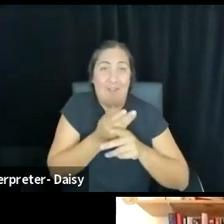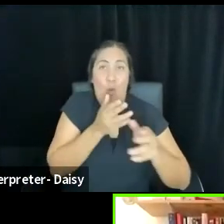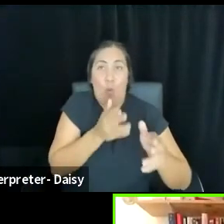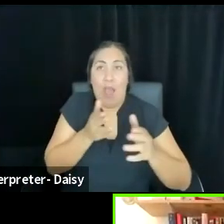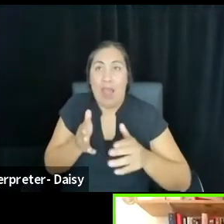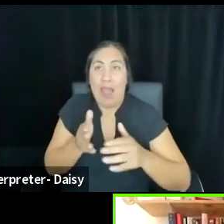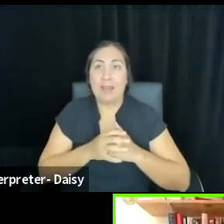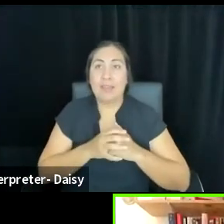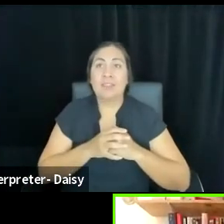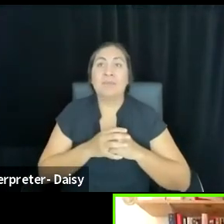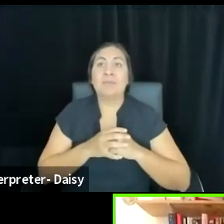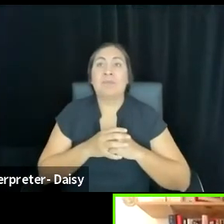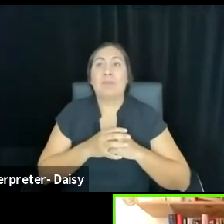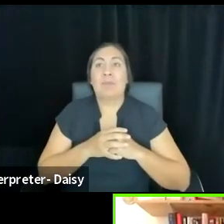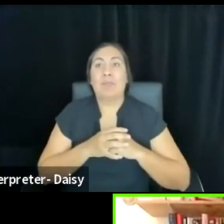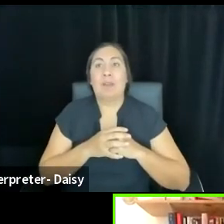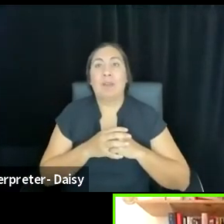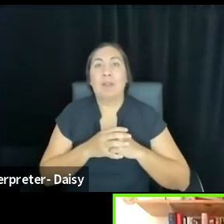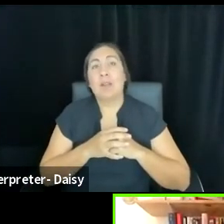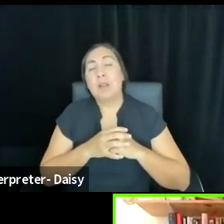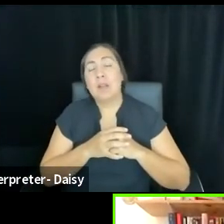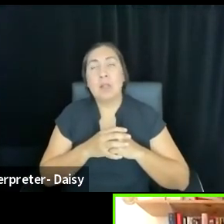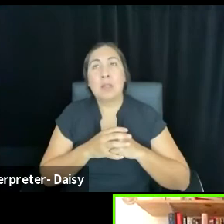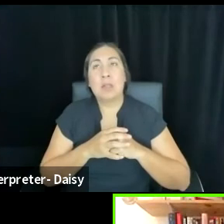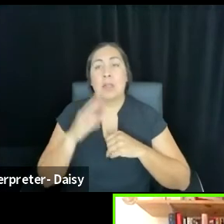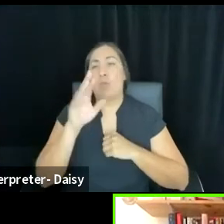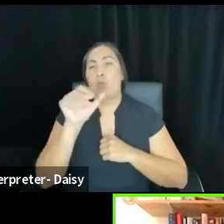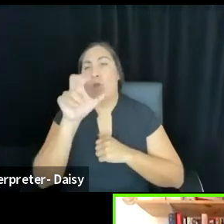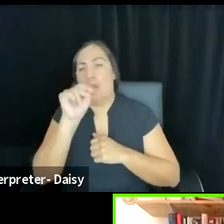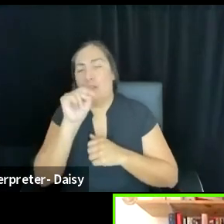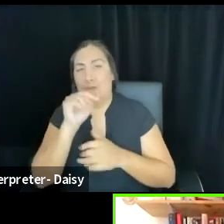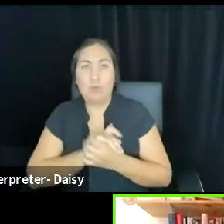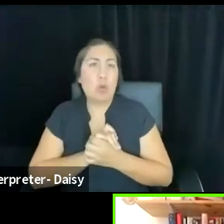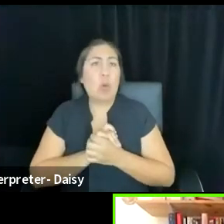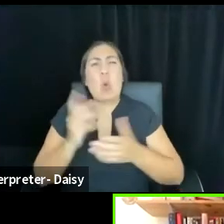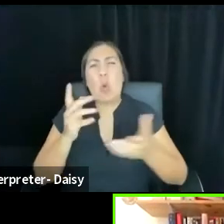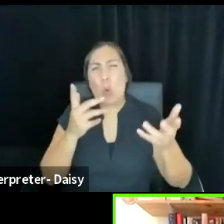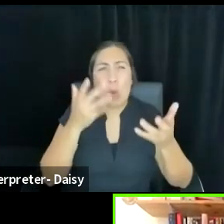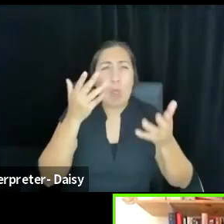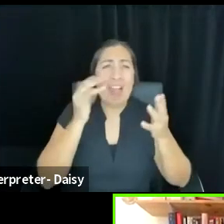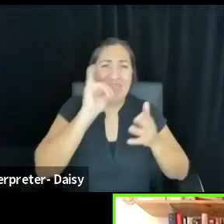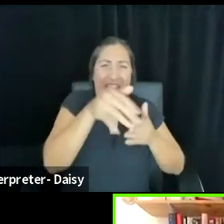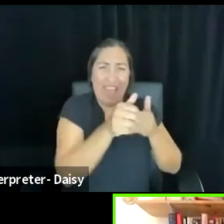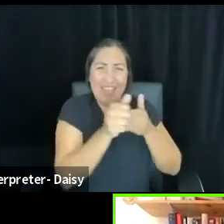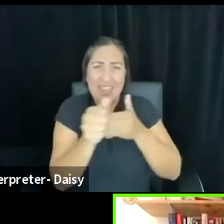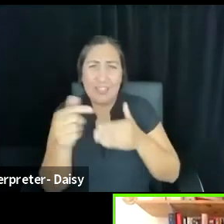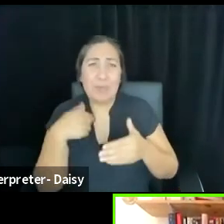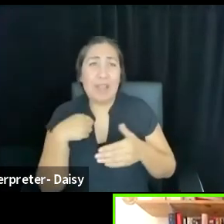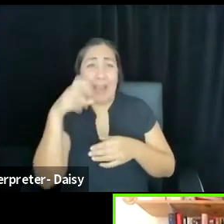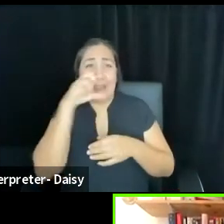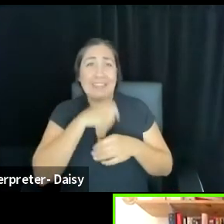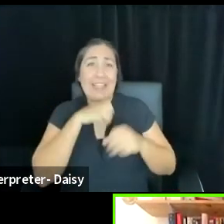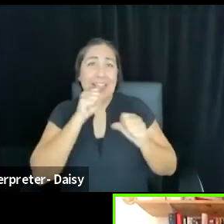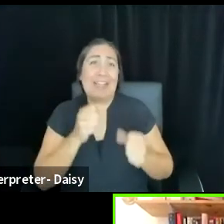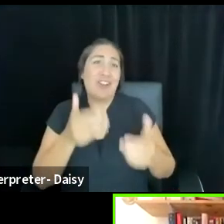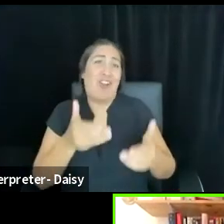You know, maybe this leads me, and I'll sort of offer this as a last final question, but by no means, I think this is going to capture a lot of threads